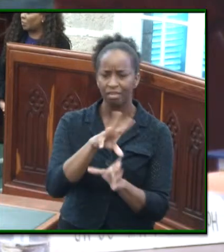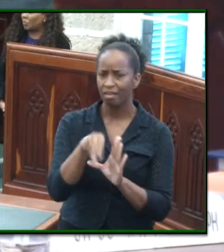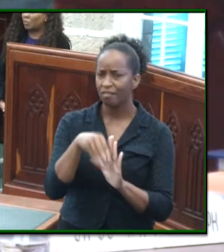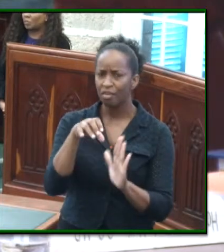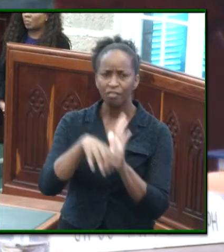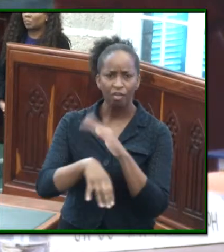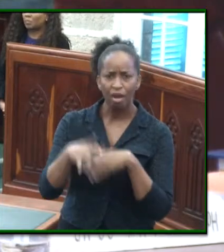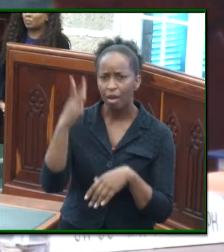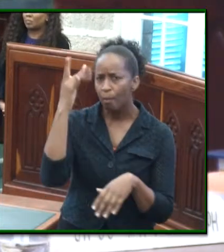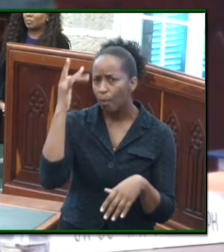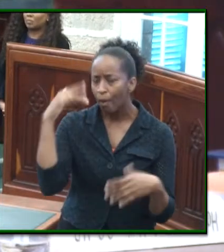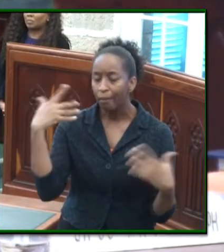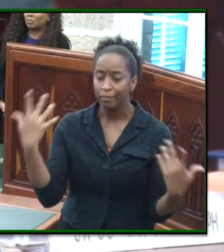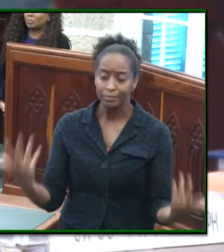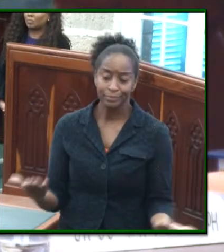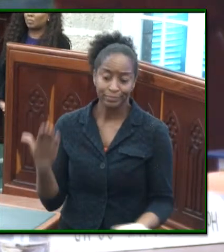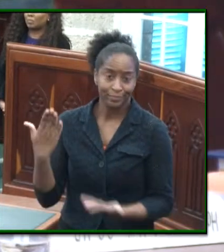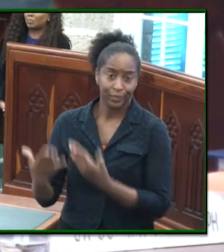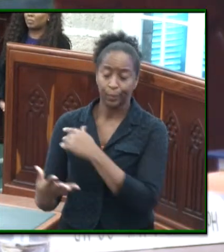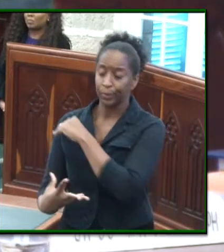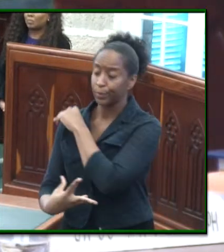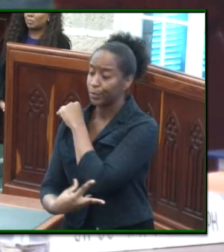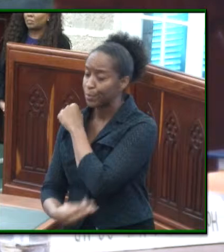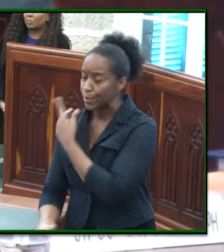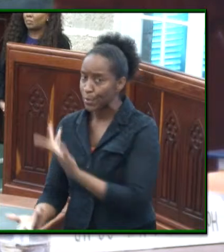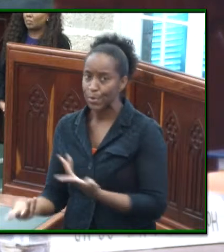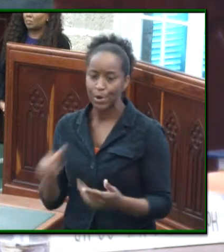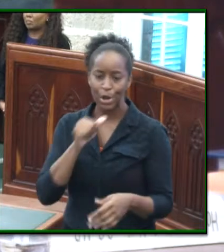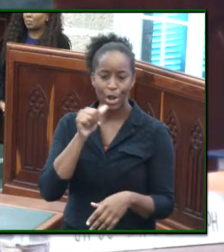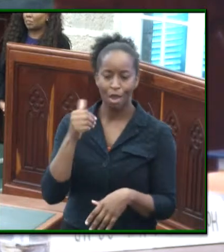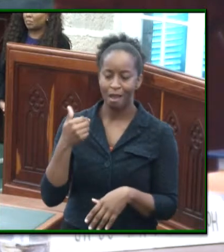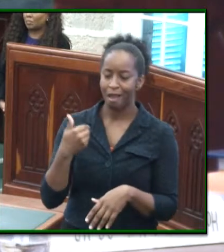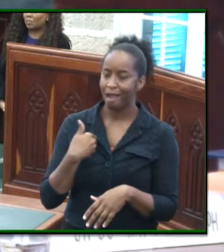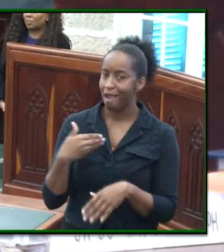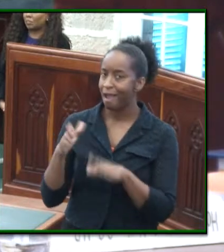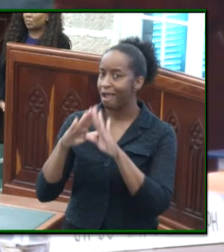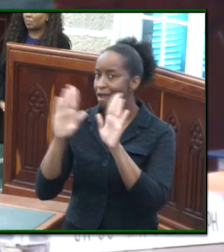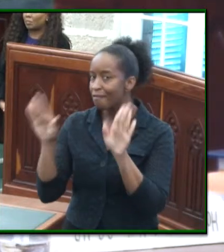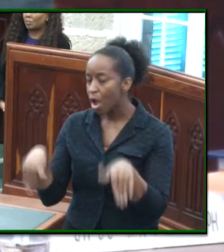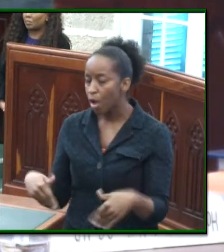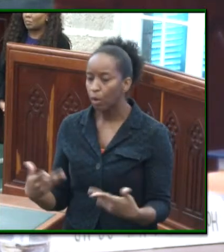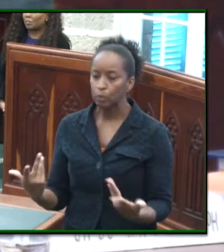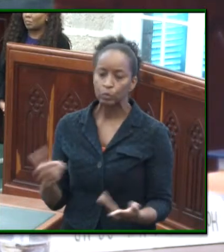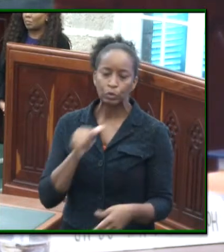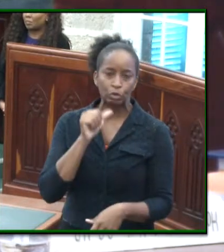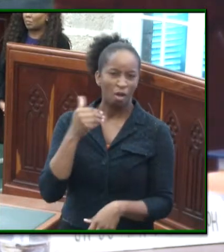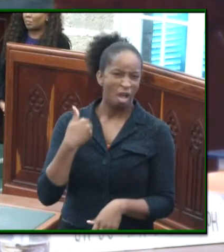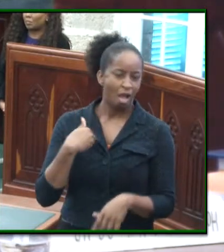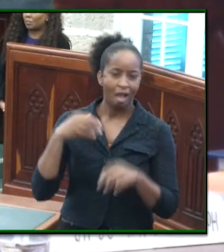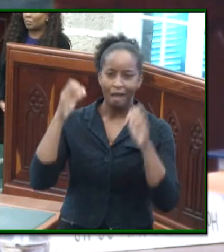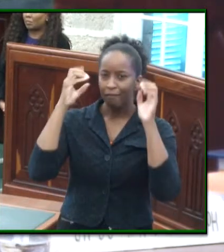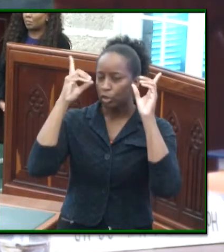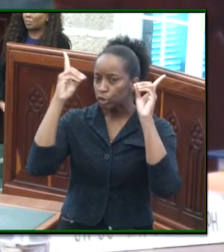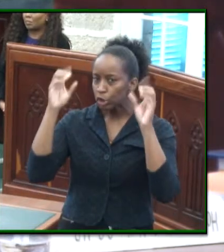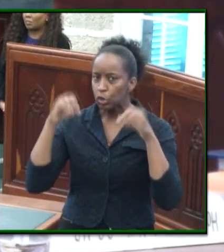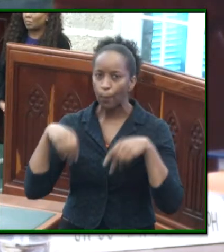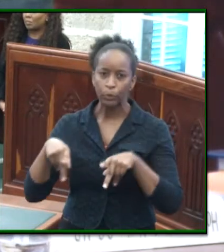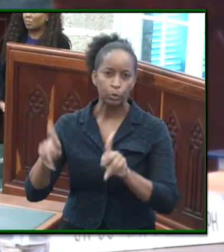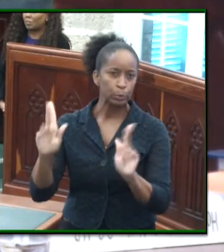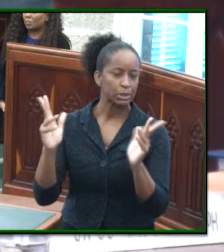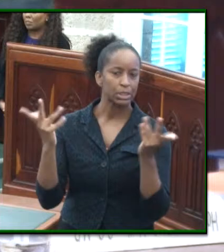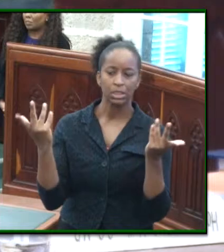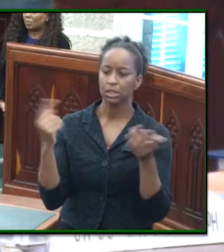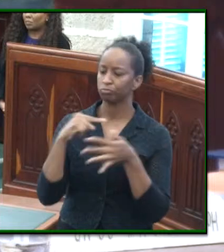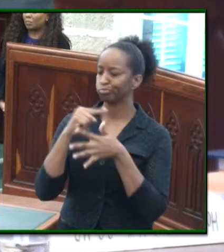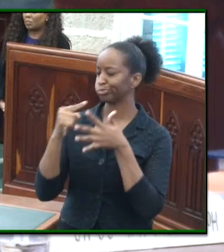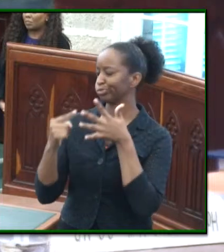housing, whether it relates to lack of opportunities, access to educational opportunities, and the list goes on. Our approach